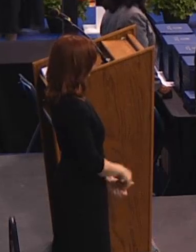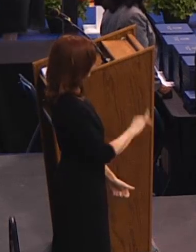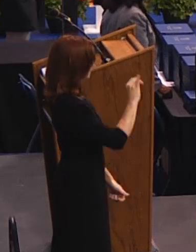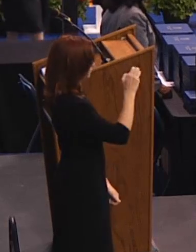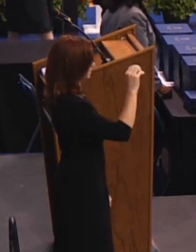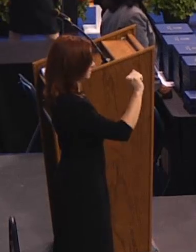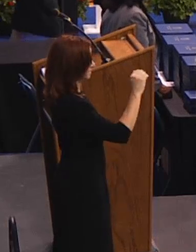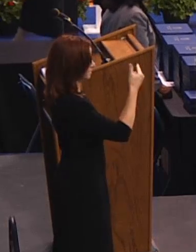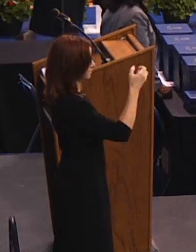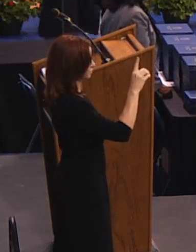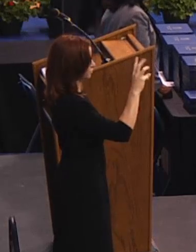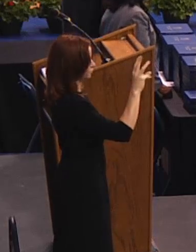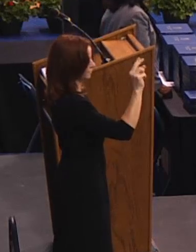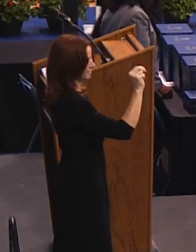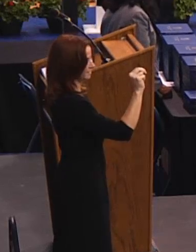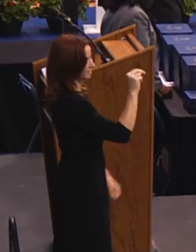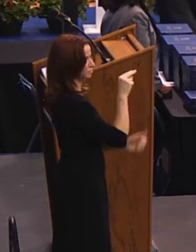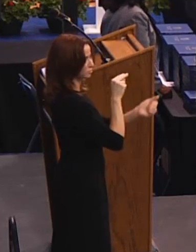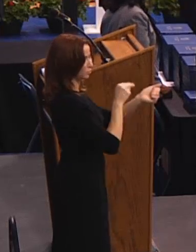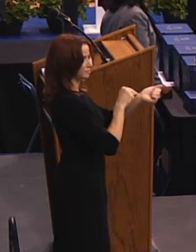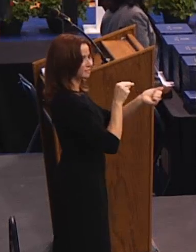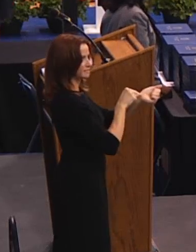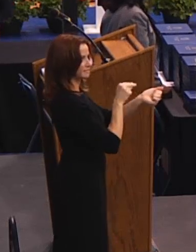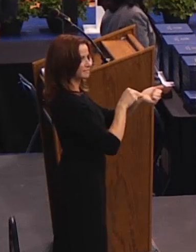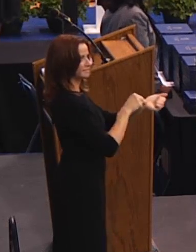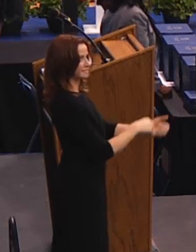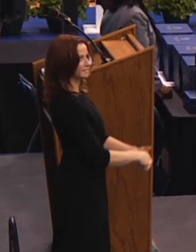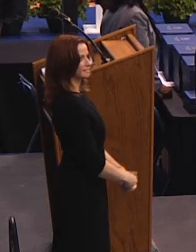Jessica Marie Goodwin, nursing.